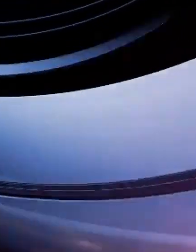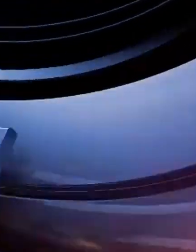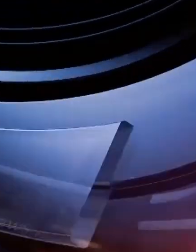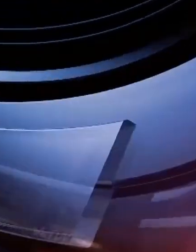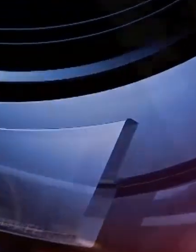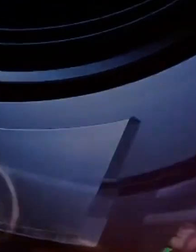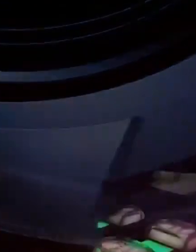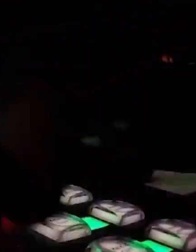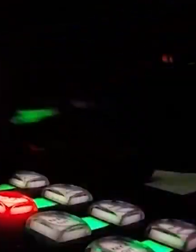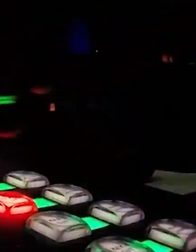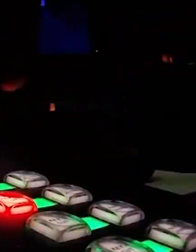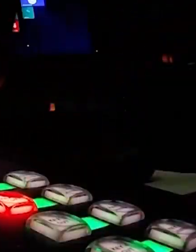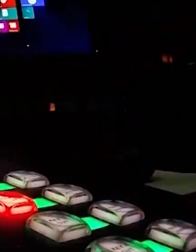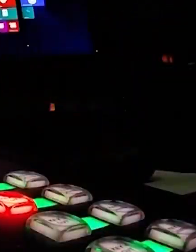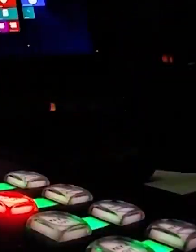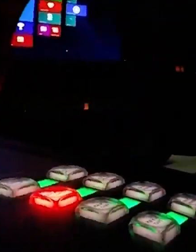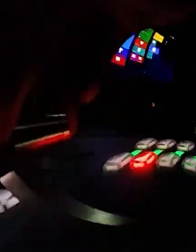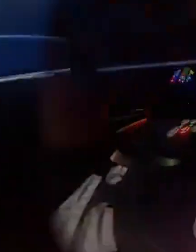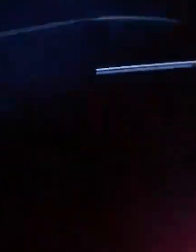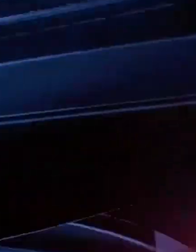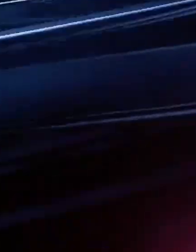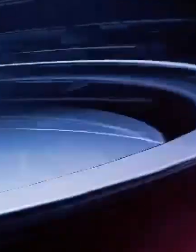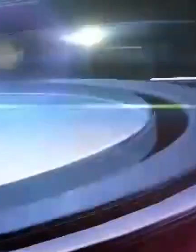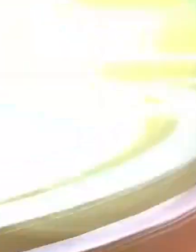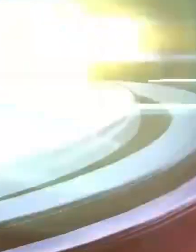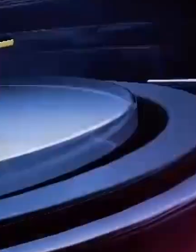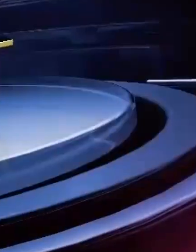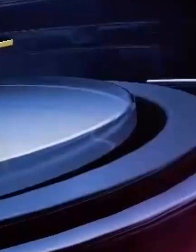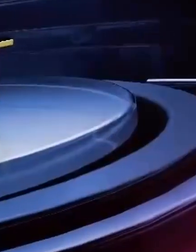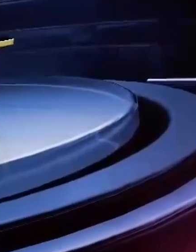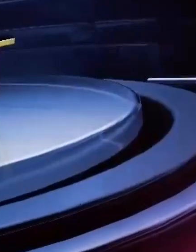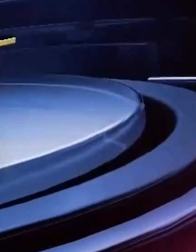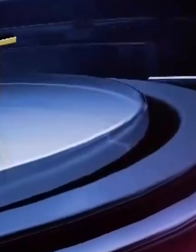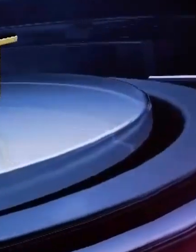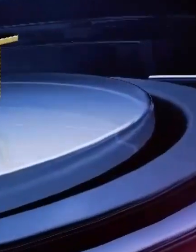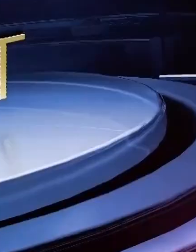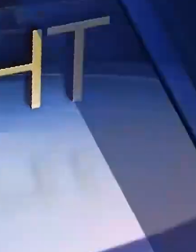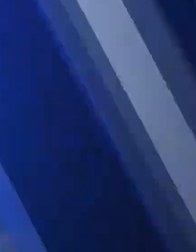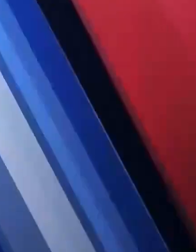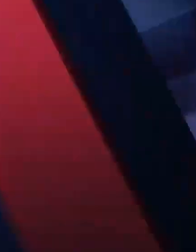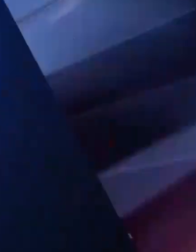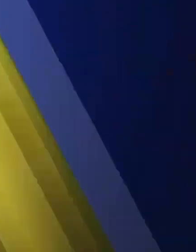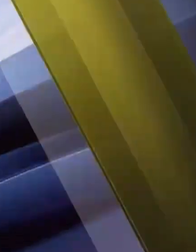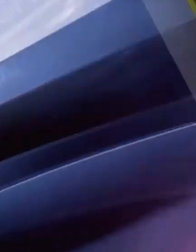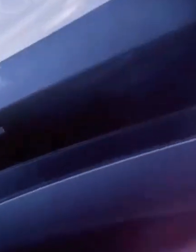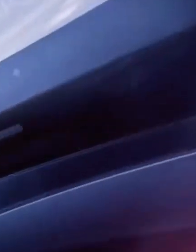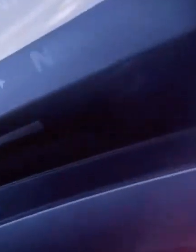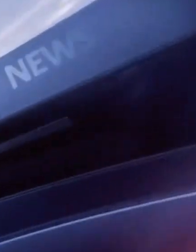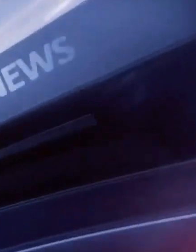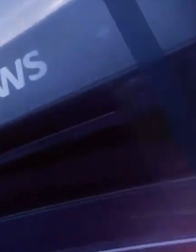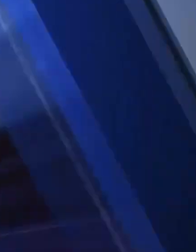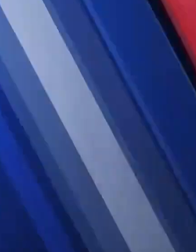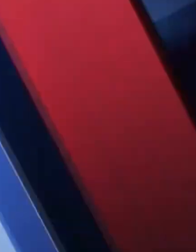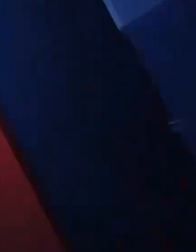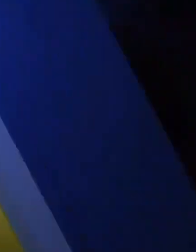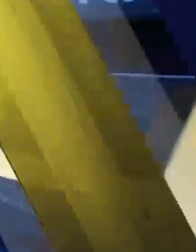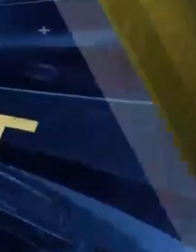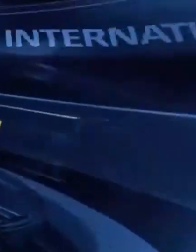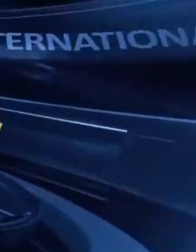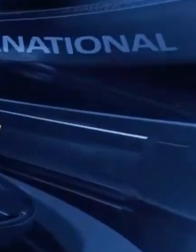Broadcasting from our studios in the Pine St. Michael, this is CBC NewsNight, starting now.